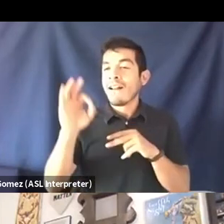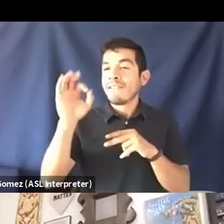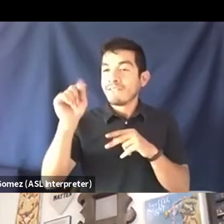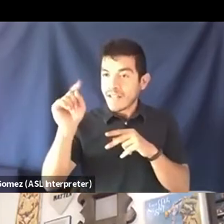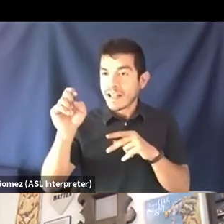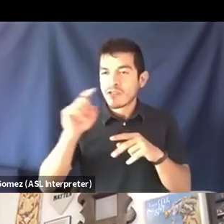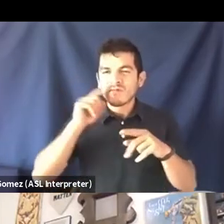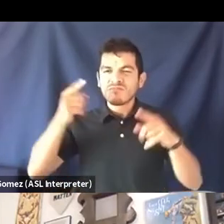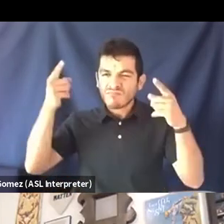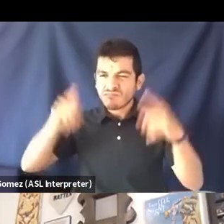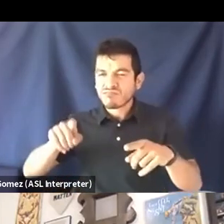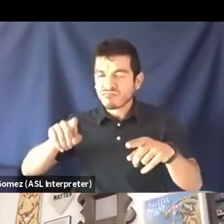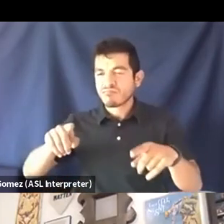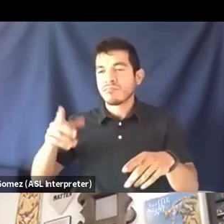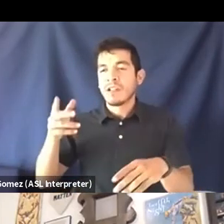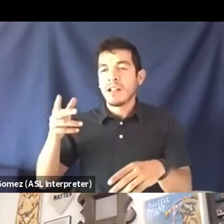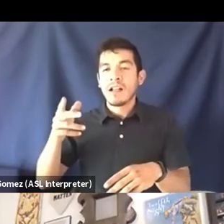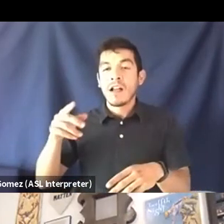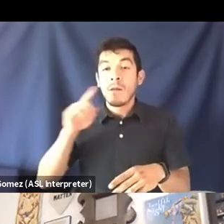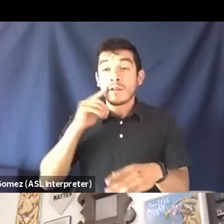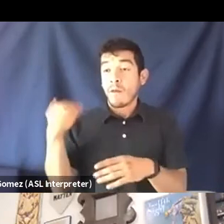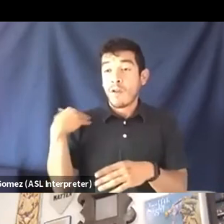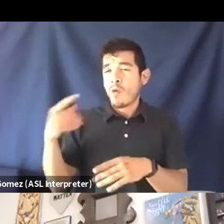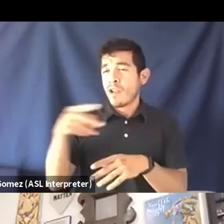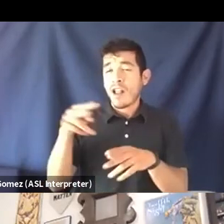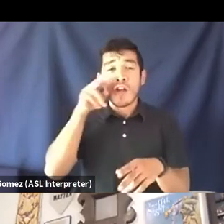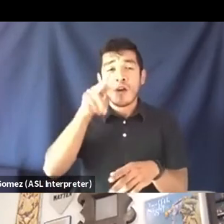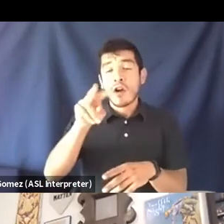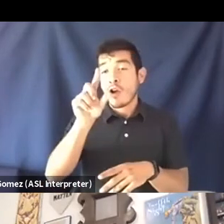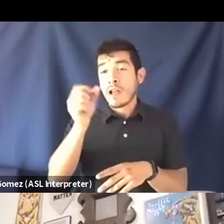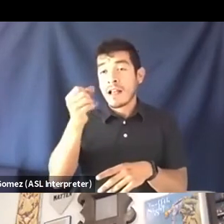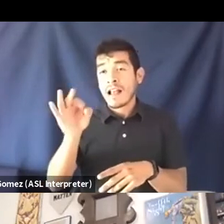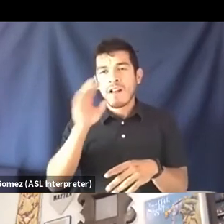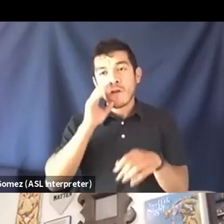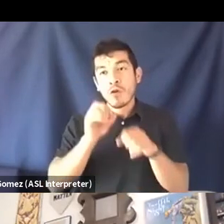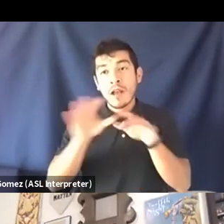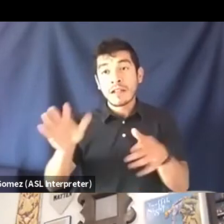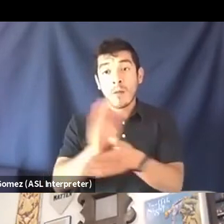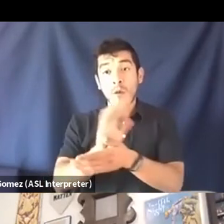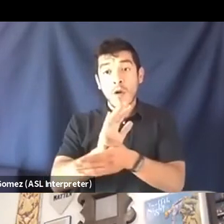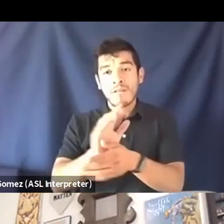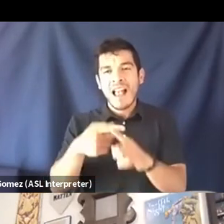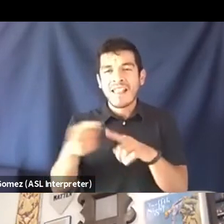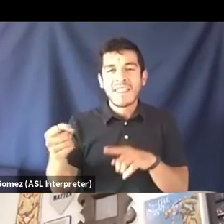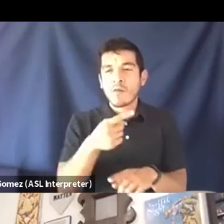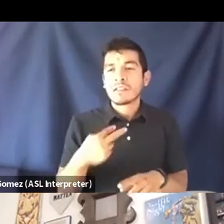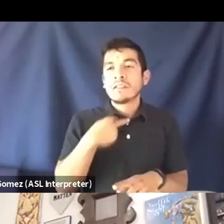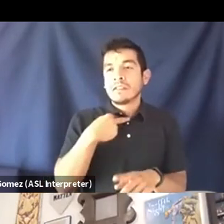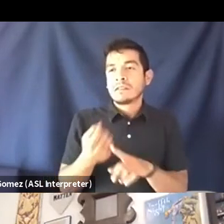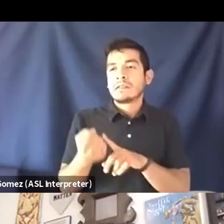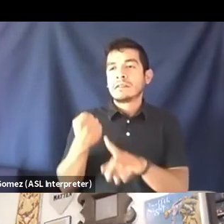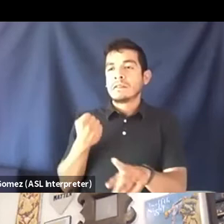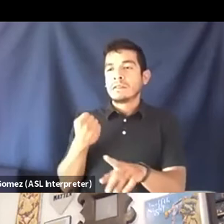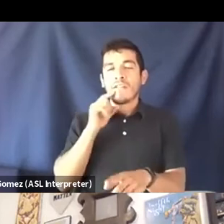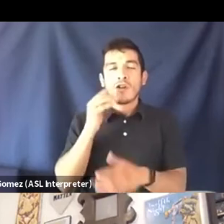because initially we were looking at 2019 as to being the release of the film. And then we were held back for